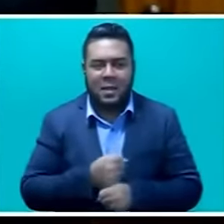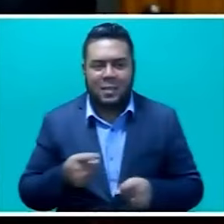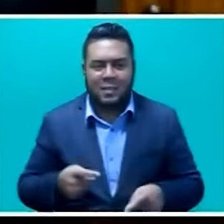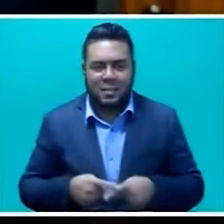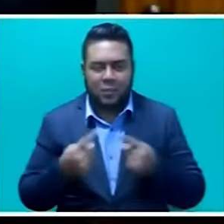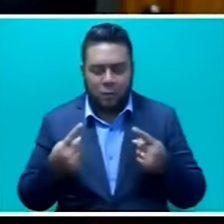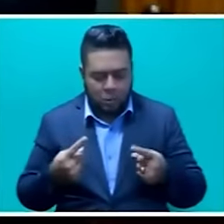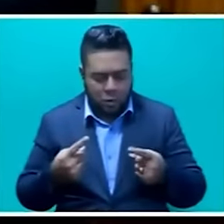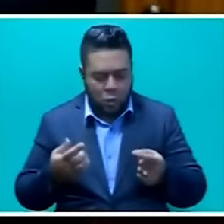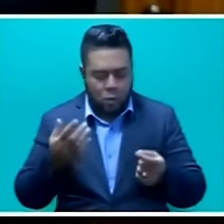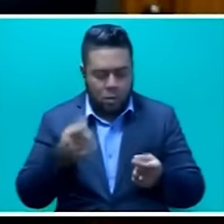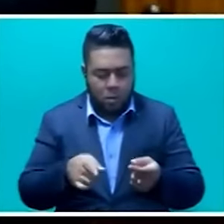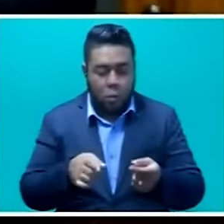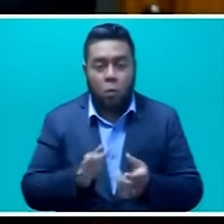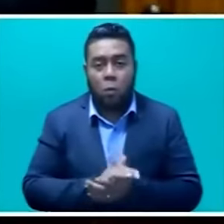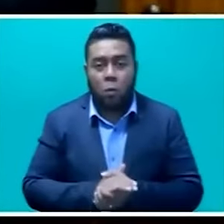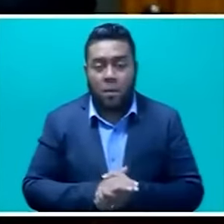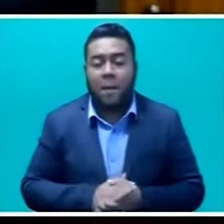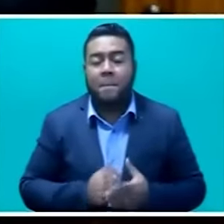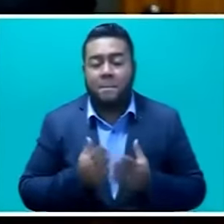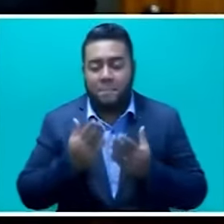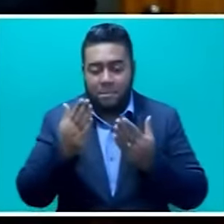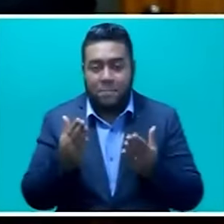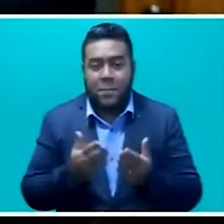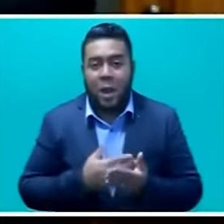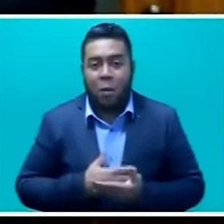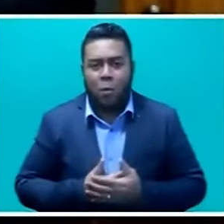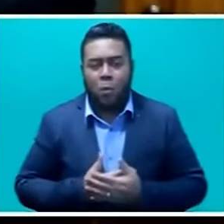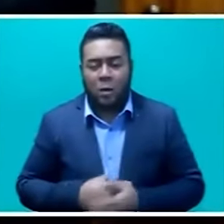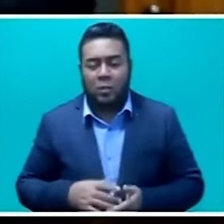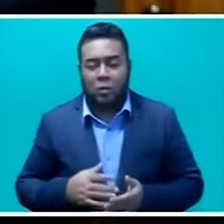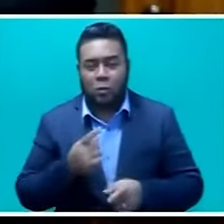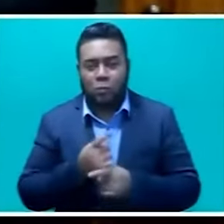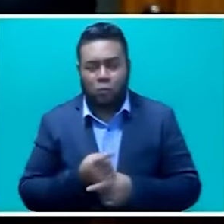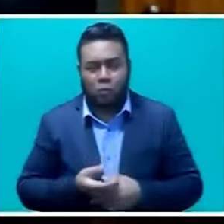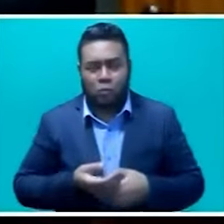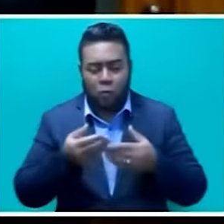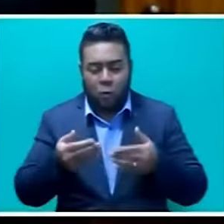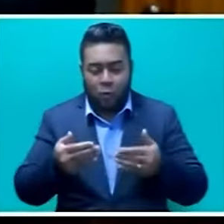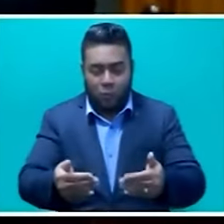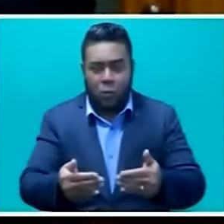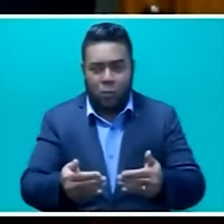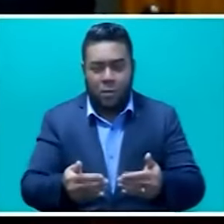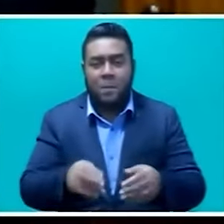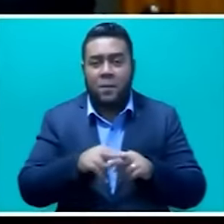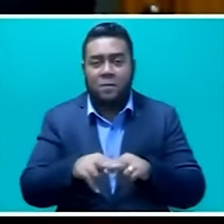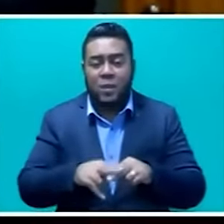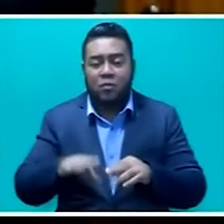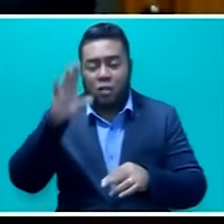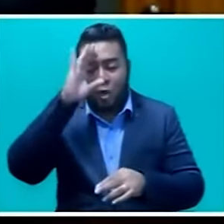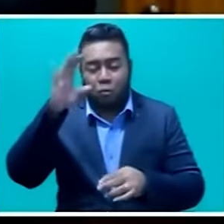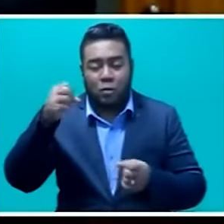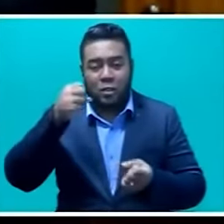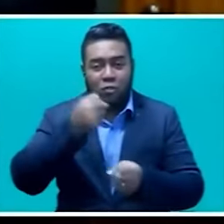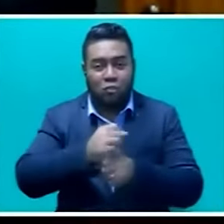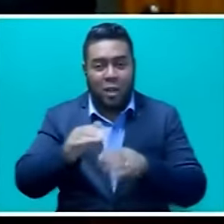Honourable Speaker, with utmost commitment and dedication, I would like to highlight that moving forward, the Fiji Country Gender Assessment